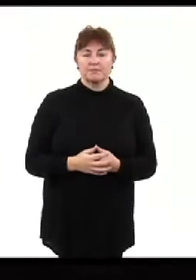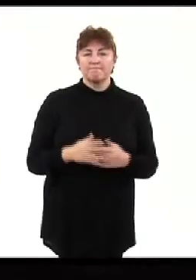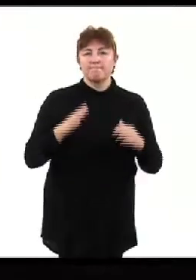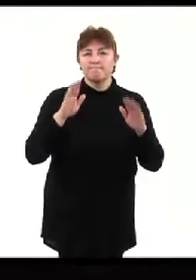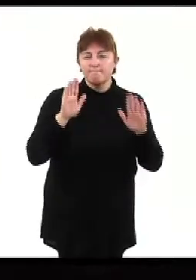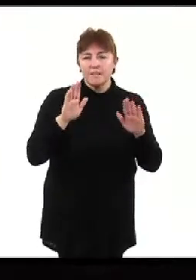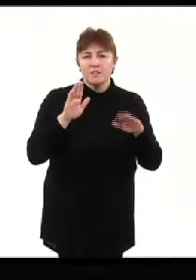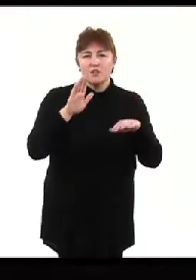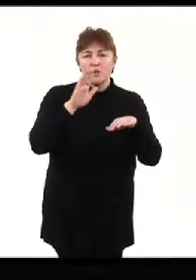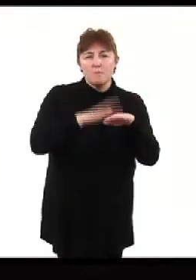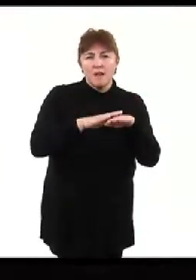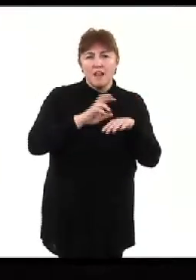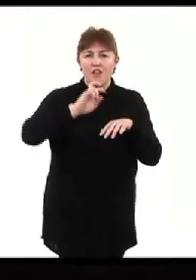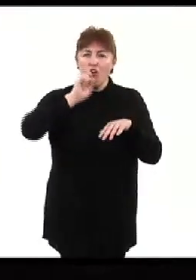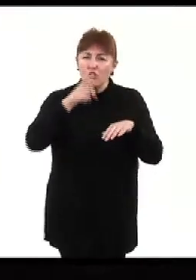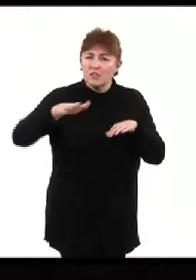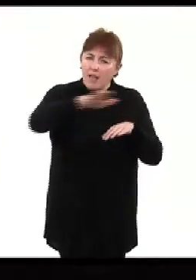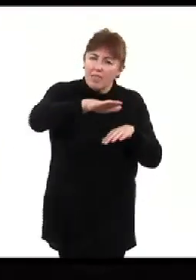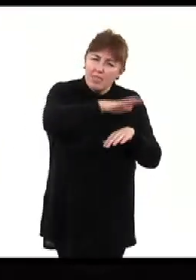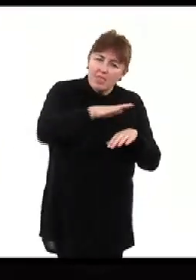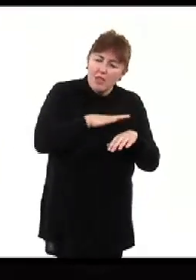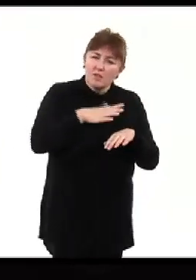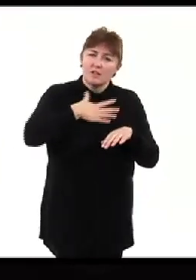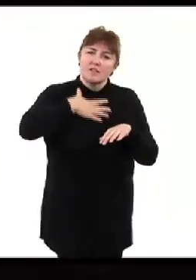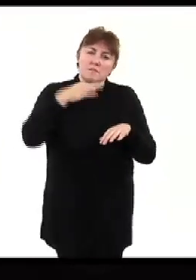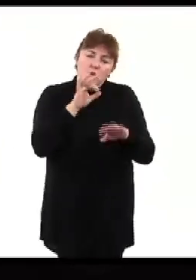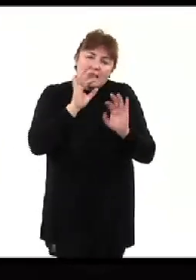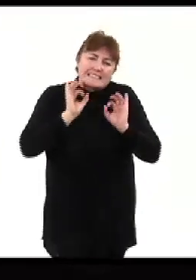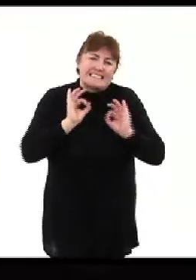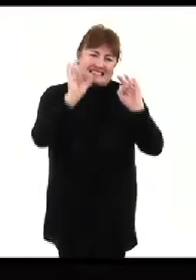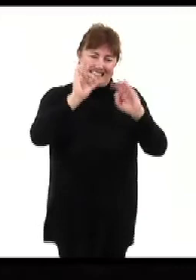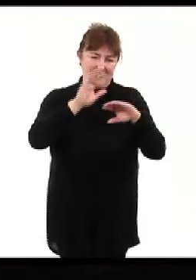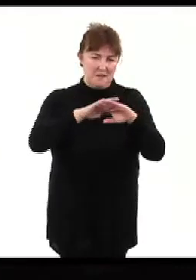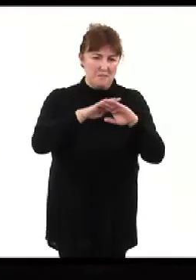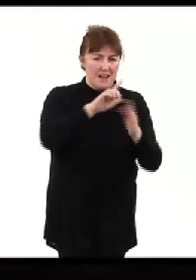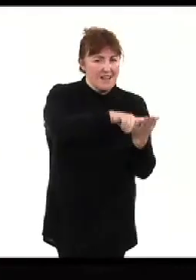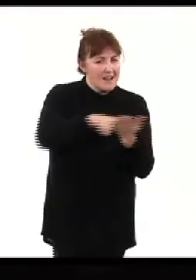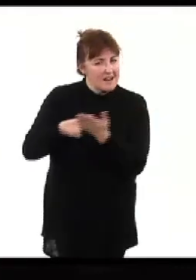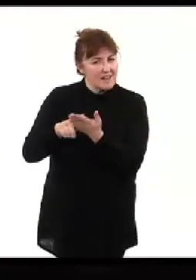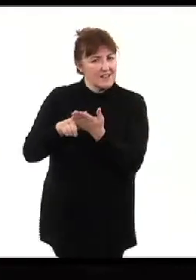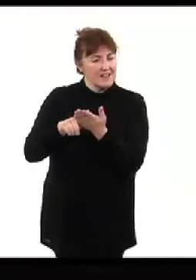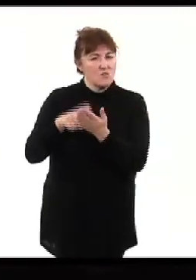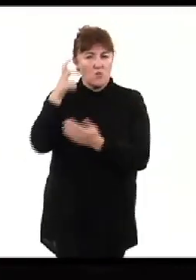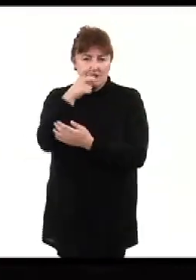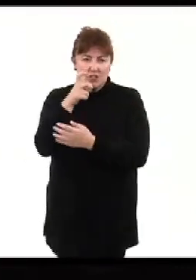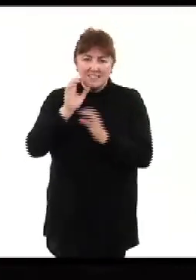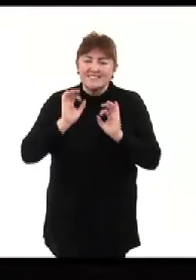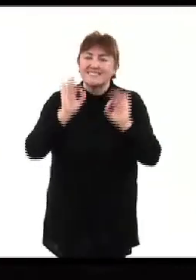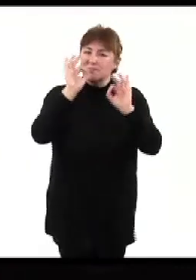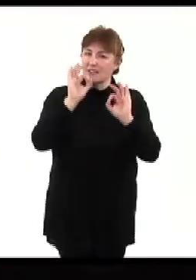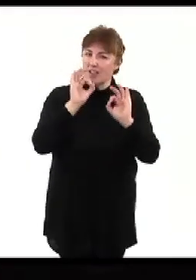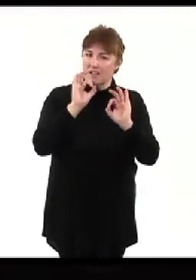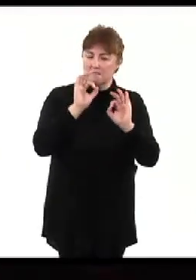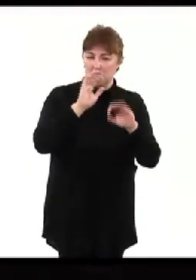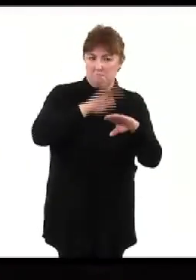spoken languages and sign languages. But for these other areas, there might be some that are specific